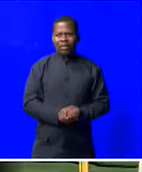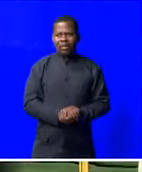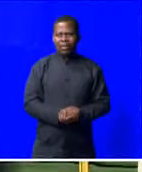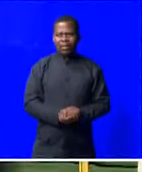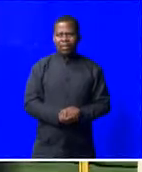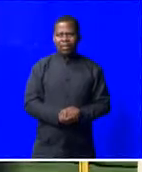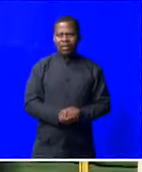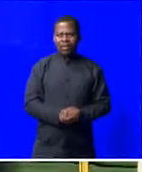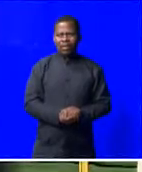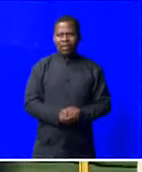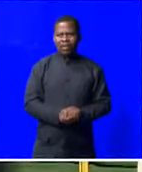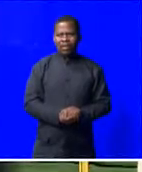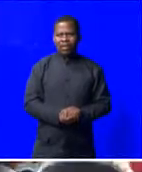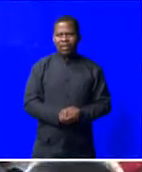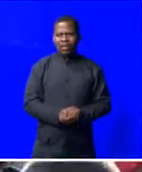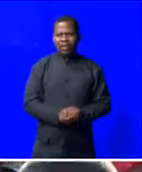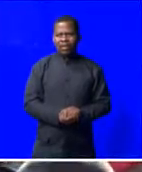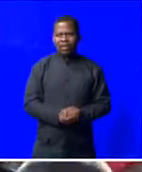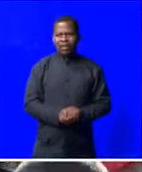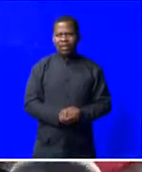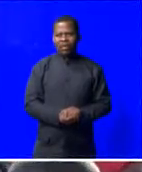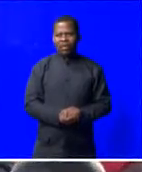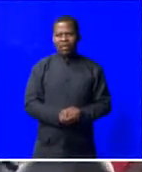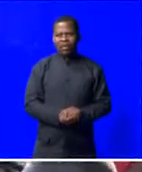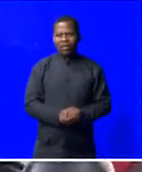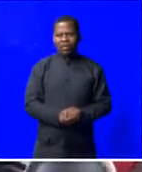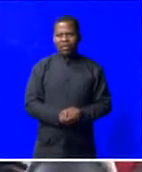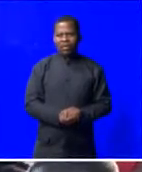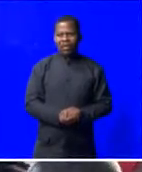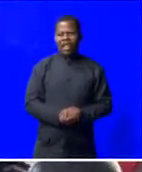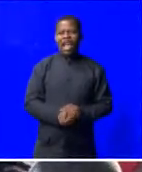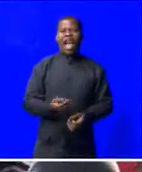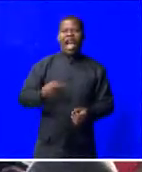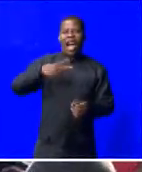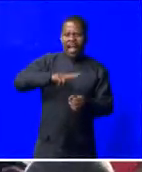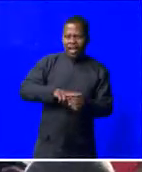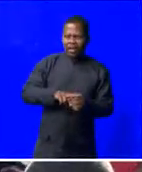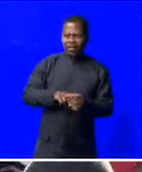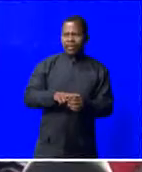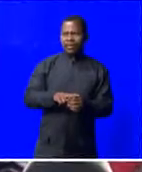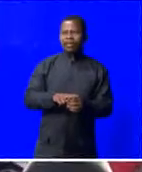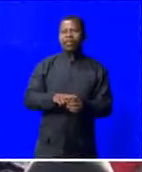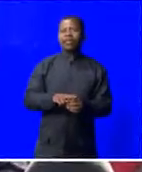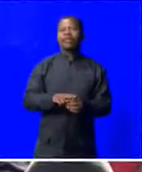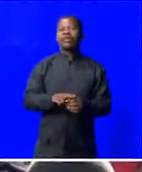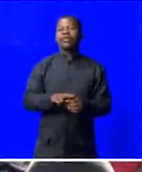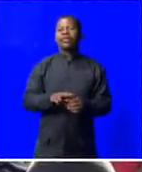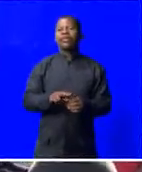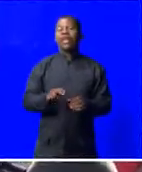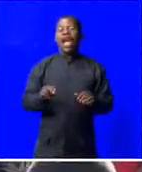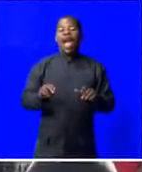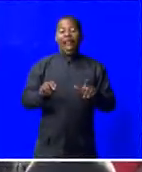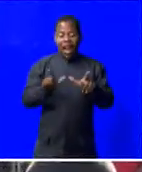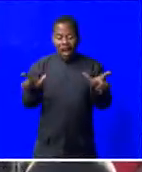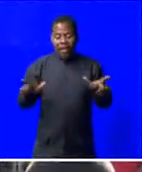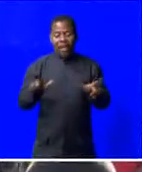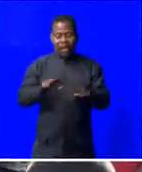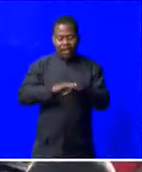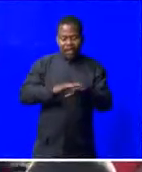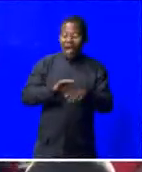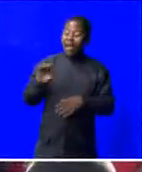ingabe wena imbuto yakho lota iphemvula ithini minister wena ithini nini